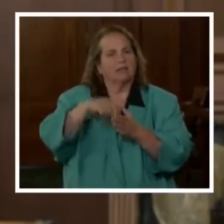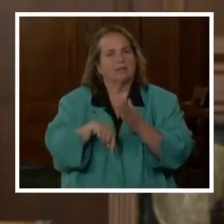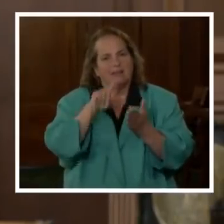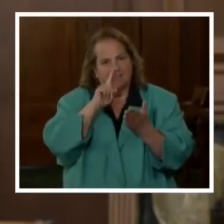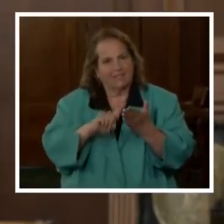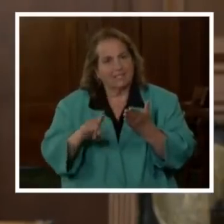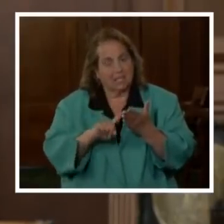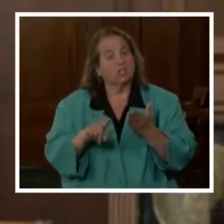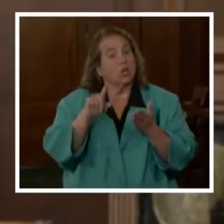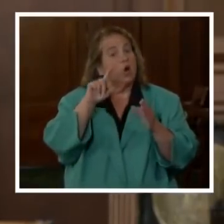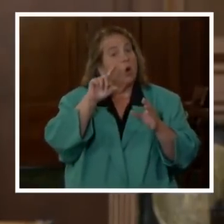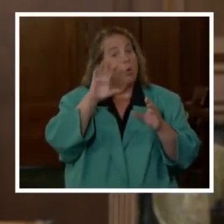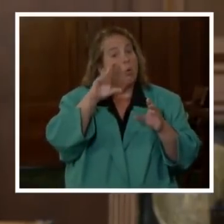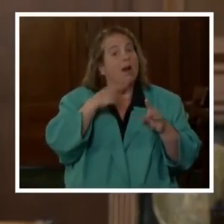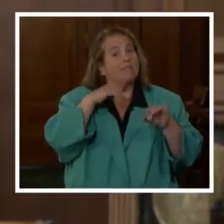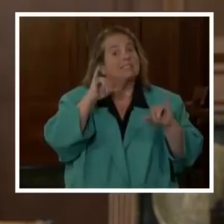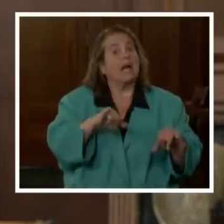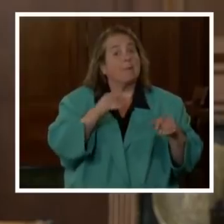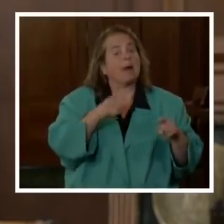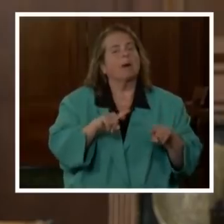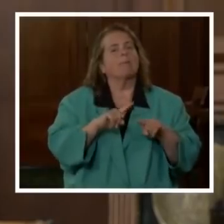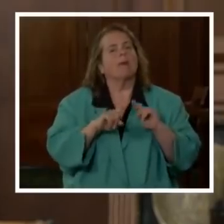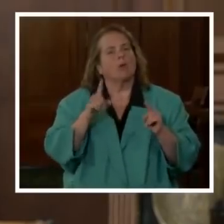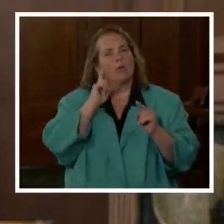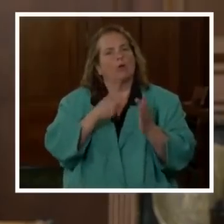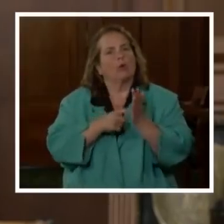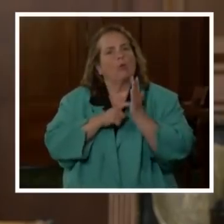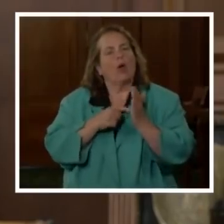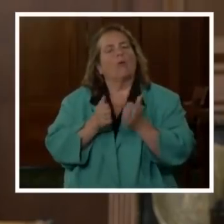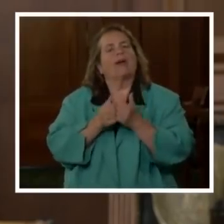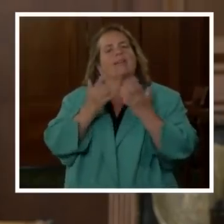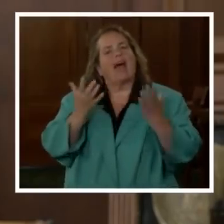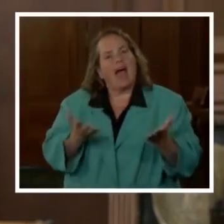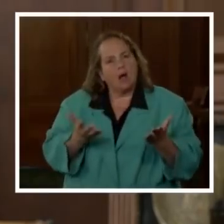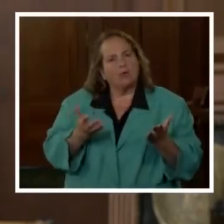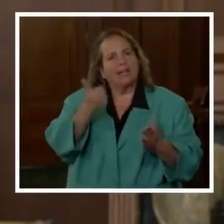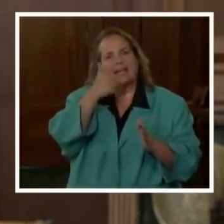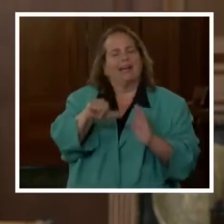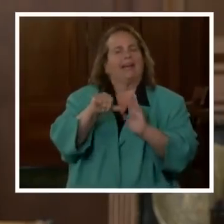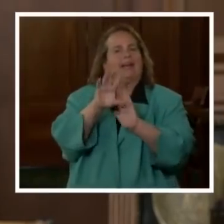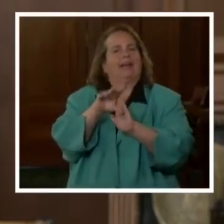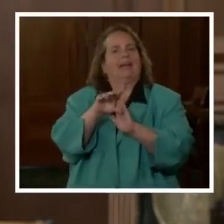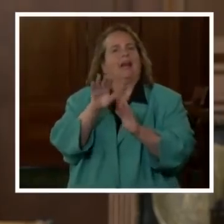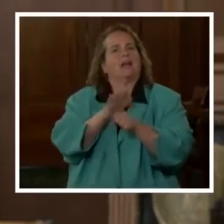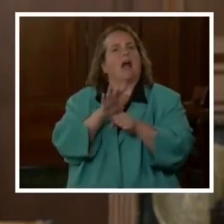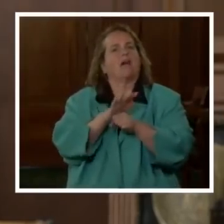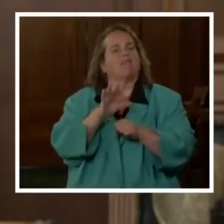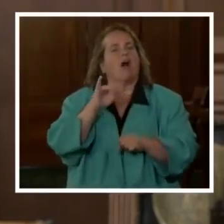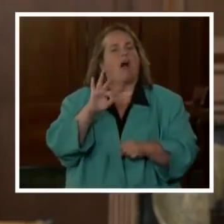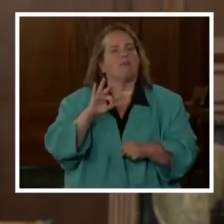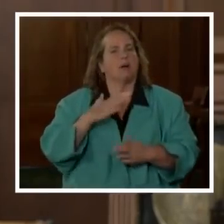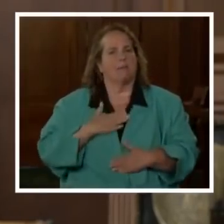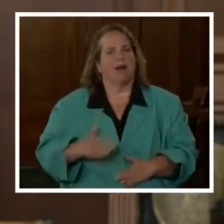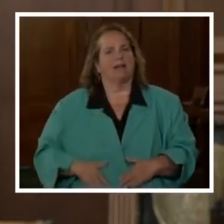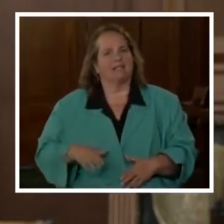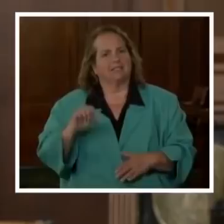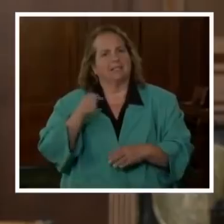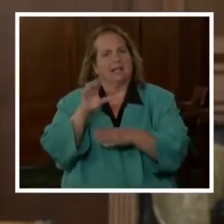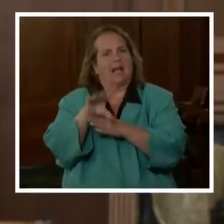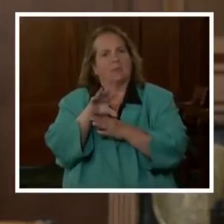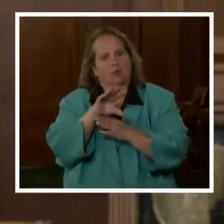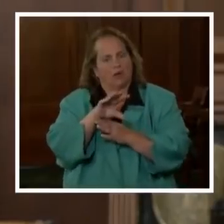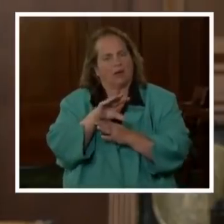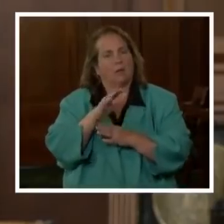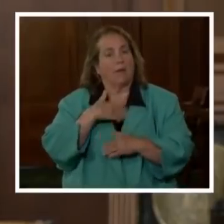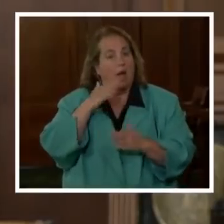before. It'll just require it without the aid, at least of the two individuals and their body cameras. My